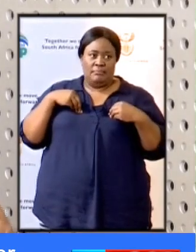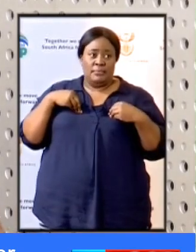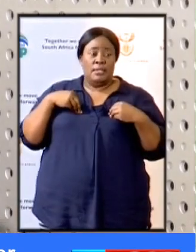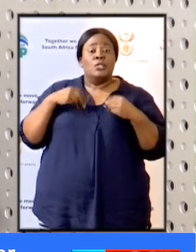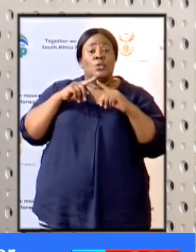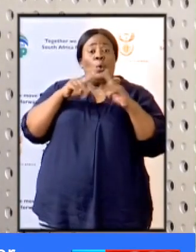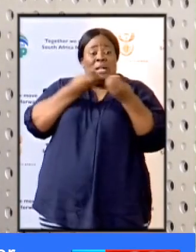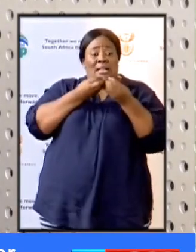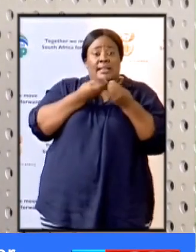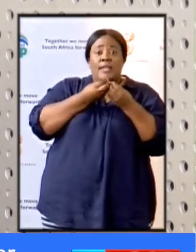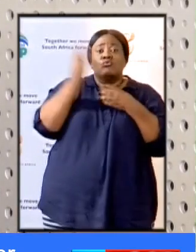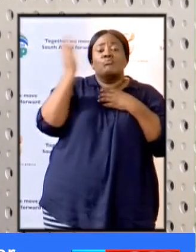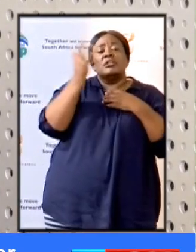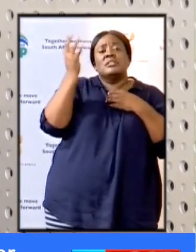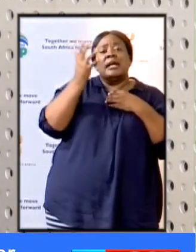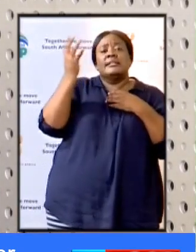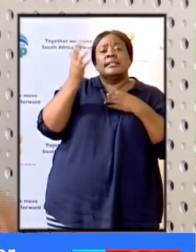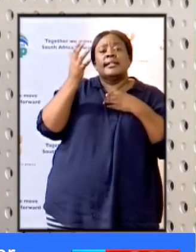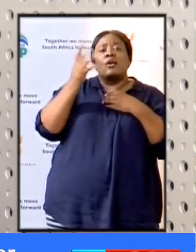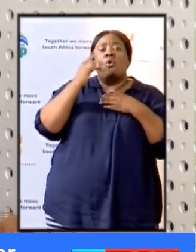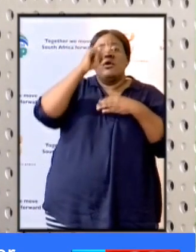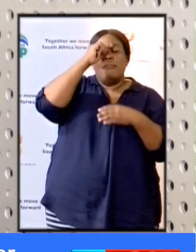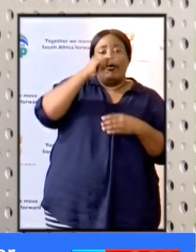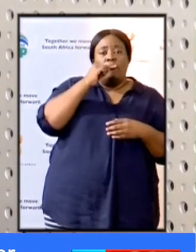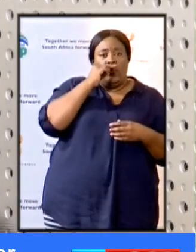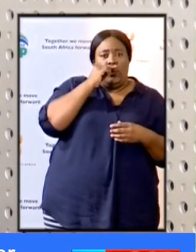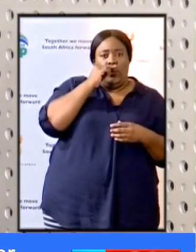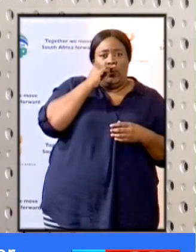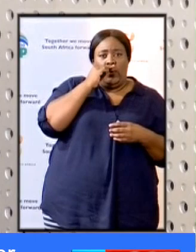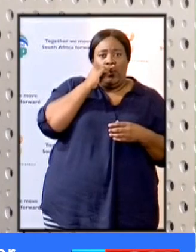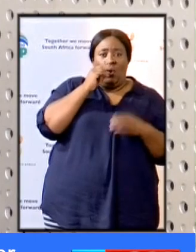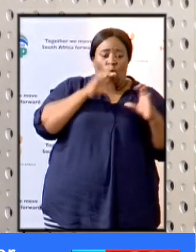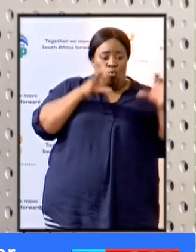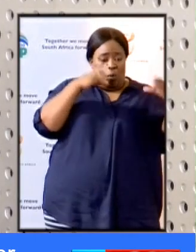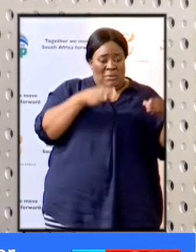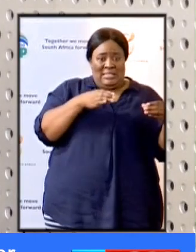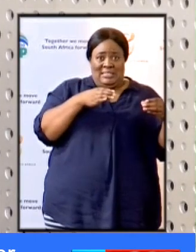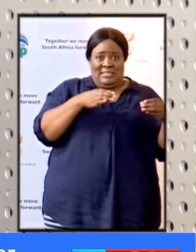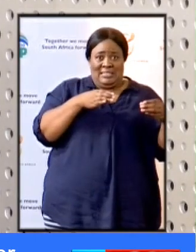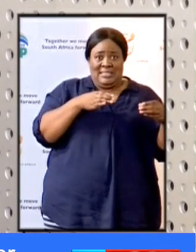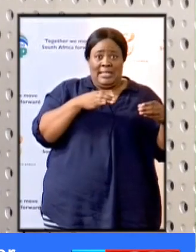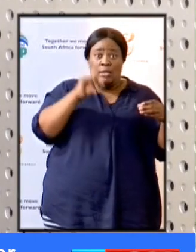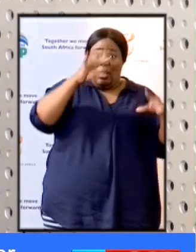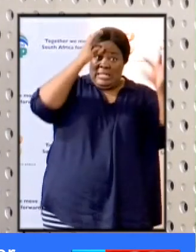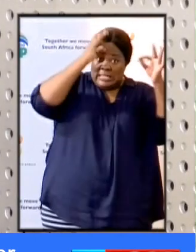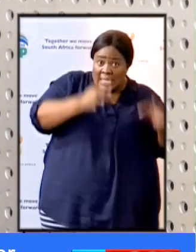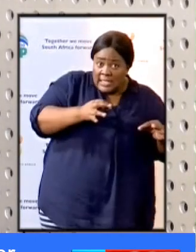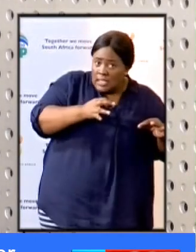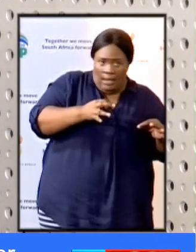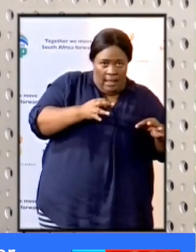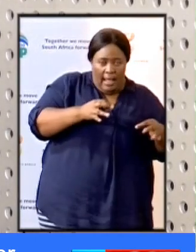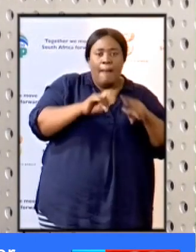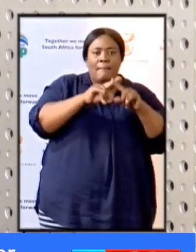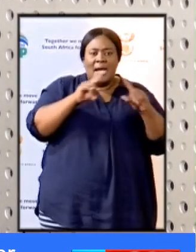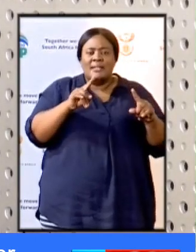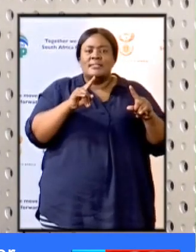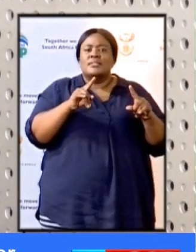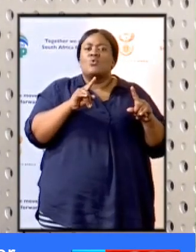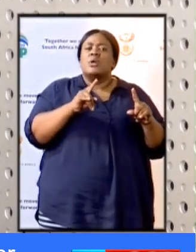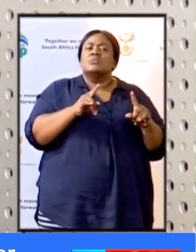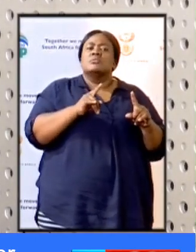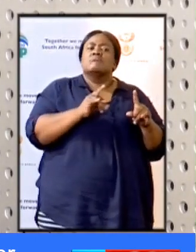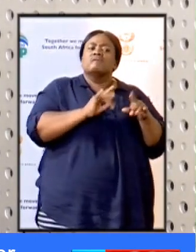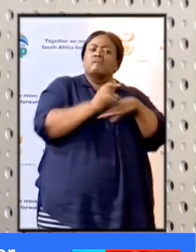committee was a consultation document, not a decision. A decision about what is going to happen finally is going to come from